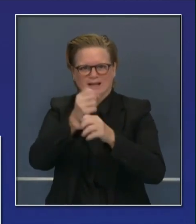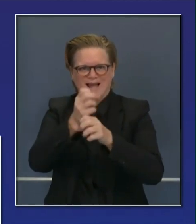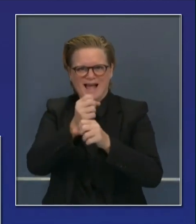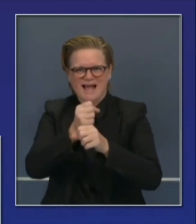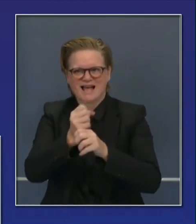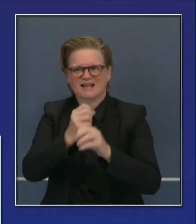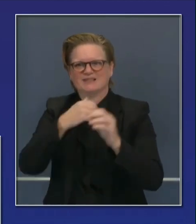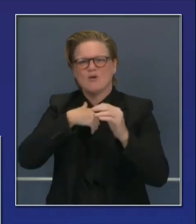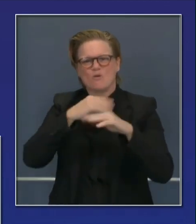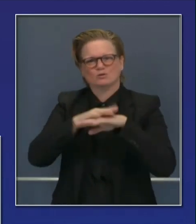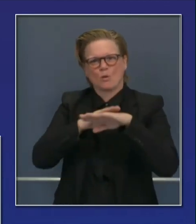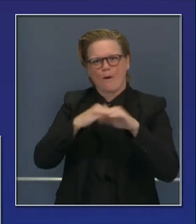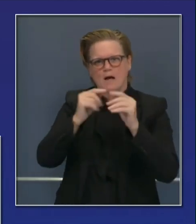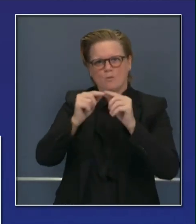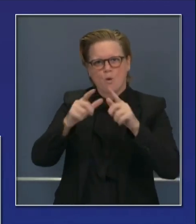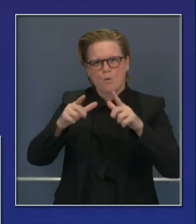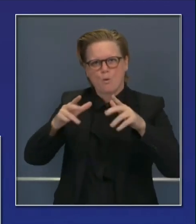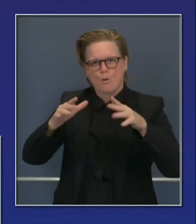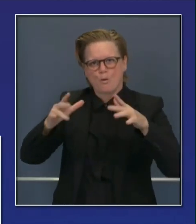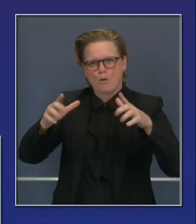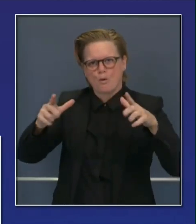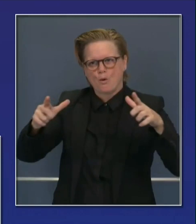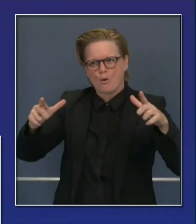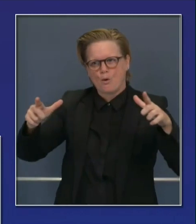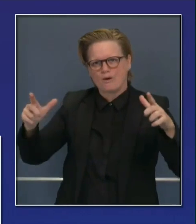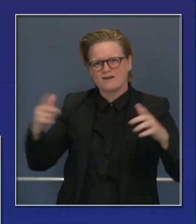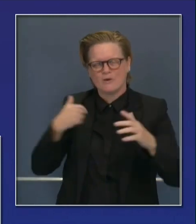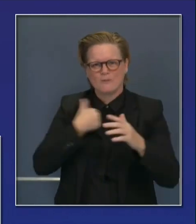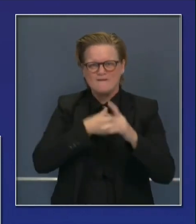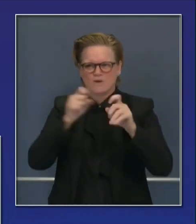online, and I encourage people to take a look,